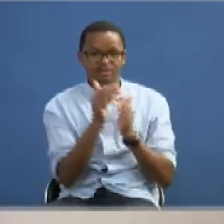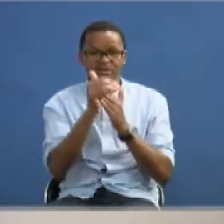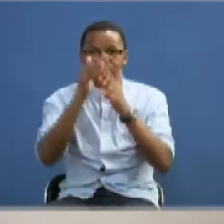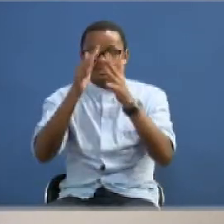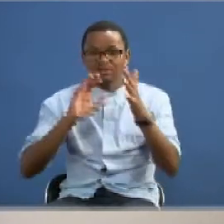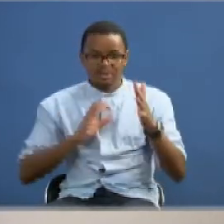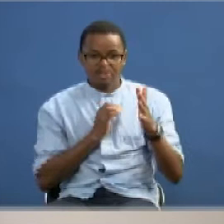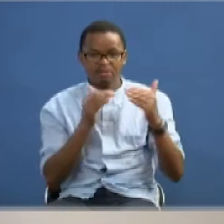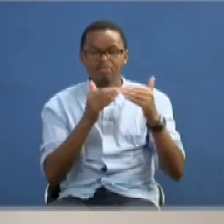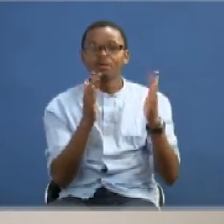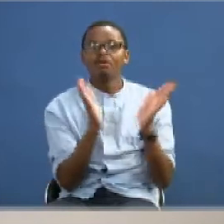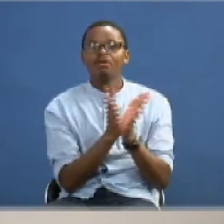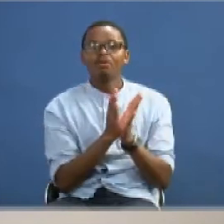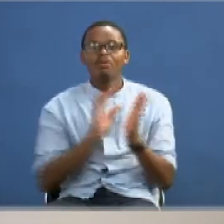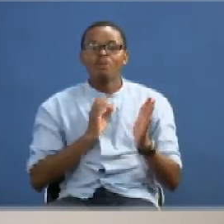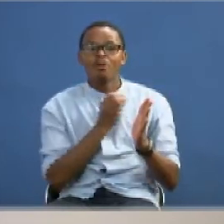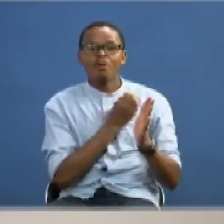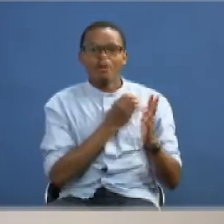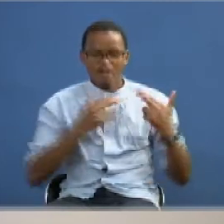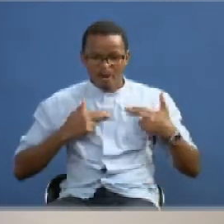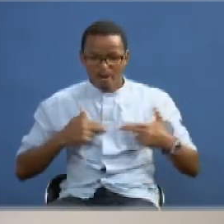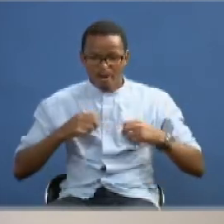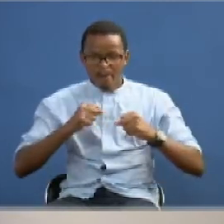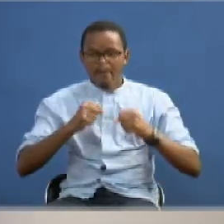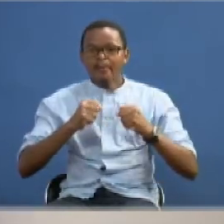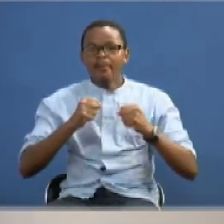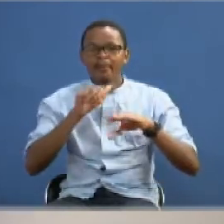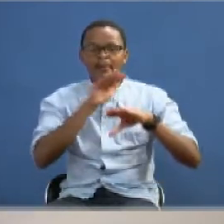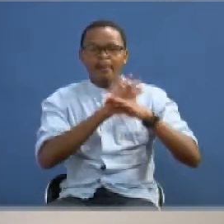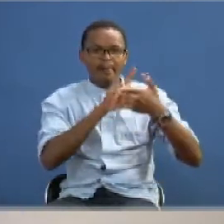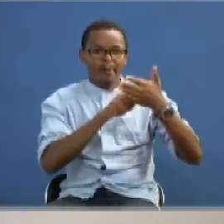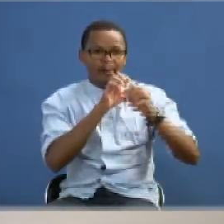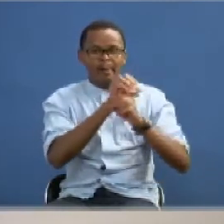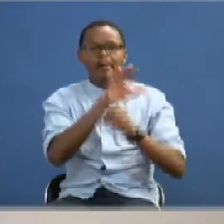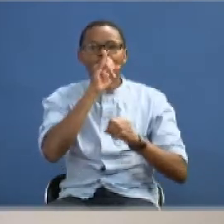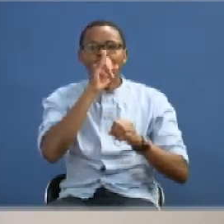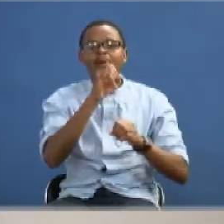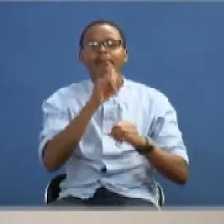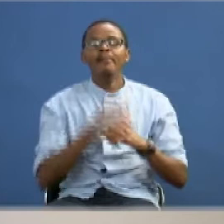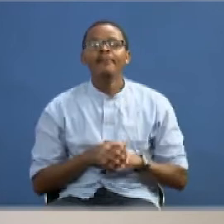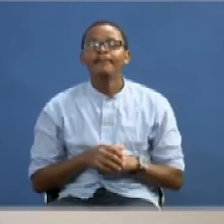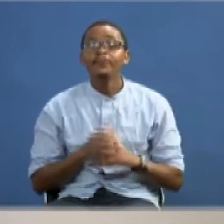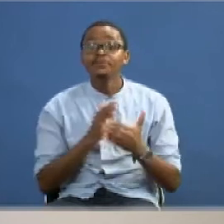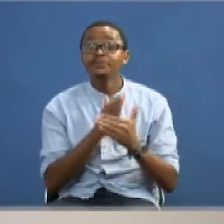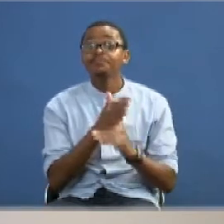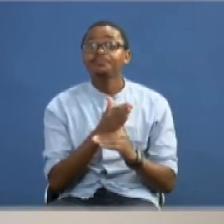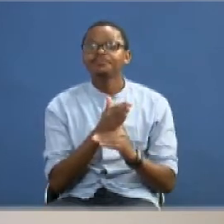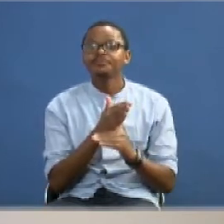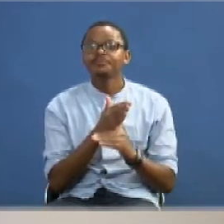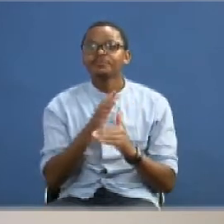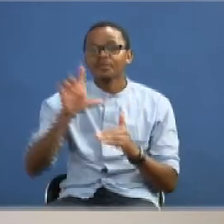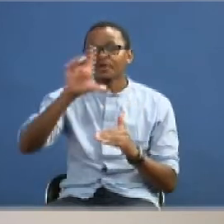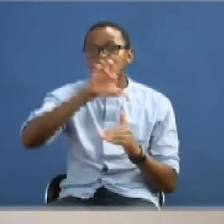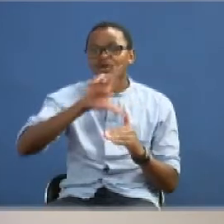our communities, our heads of households on what COVID-19 is through